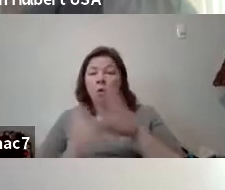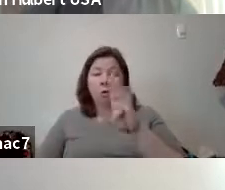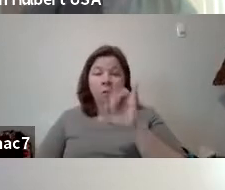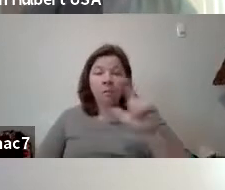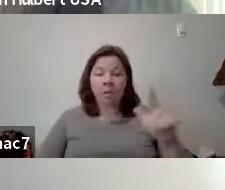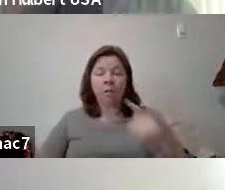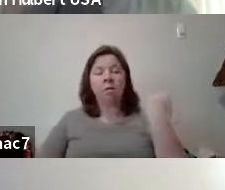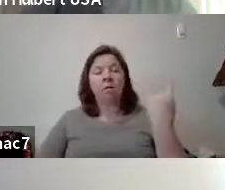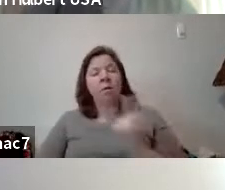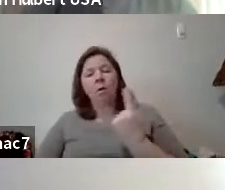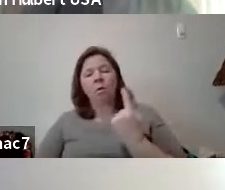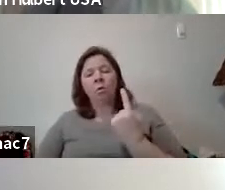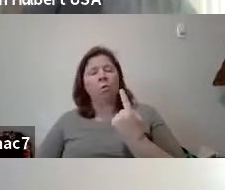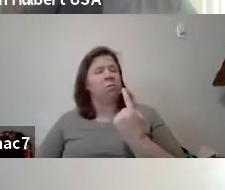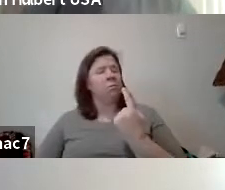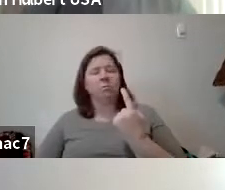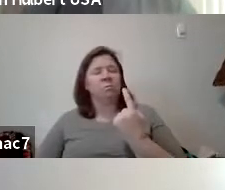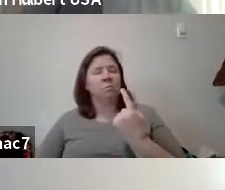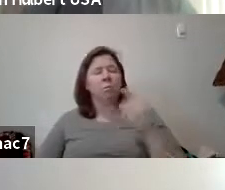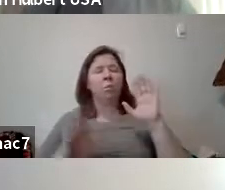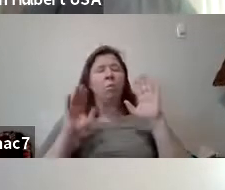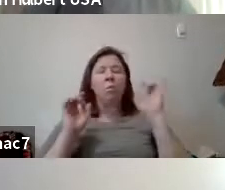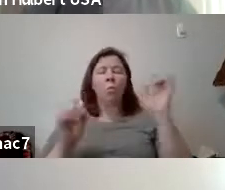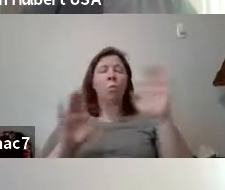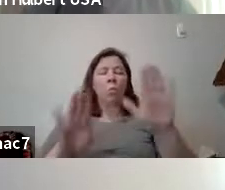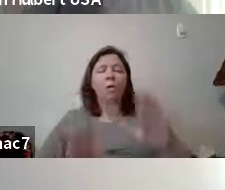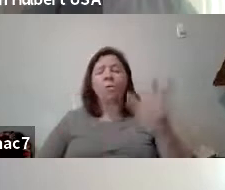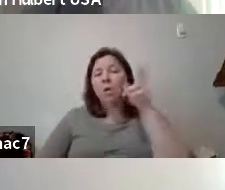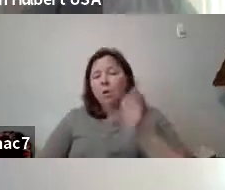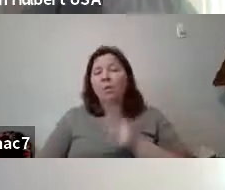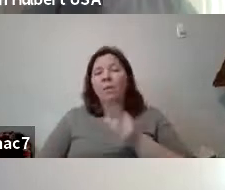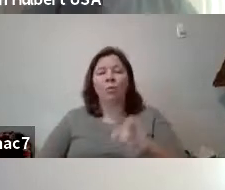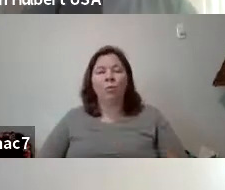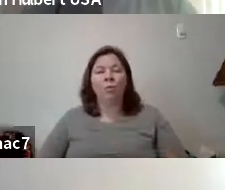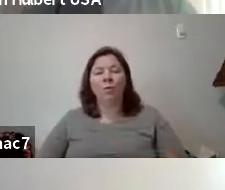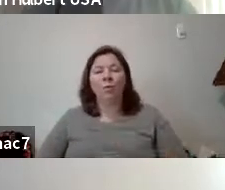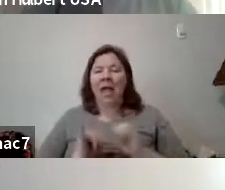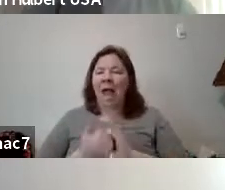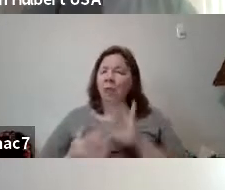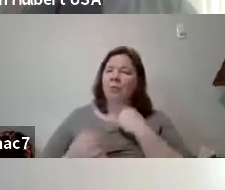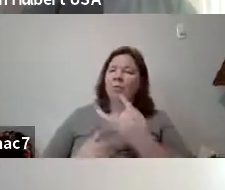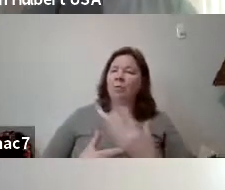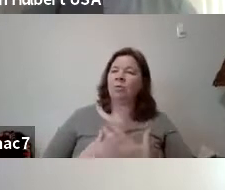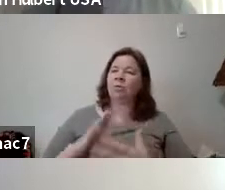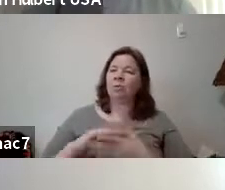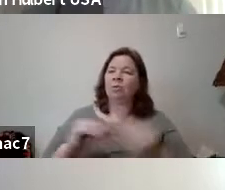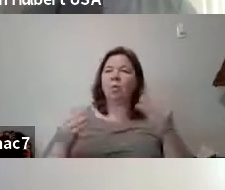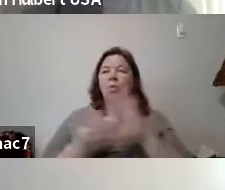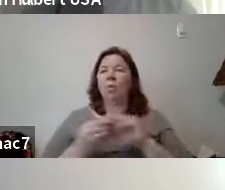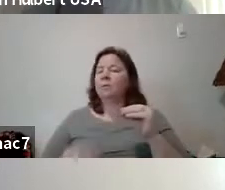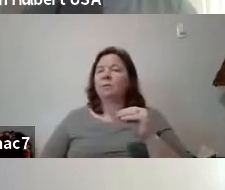a great, fantastic hearing from you. I just, the way you tell a story as well,